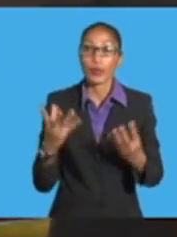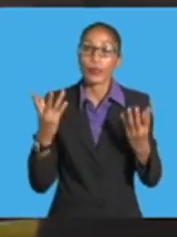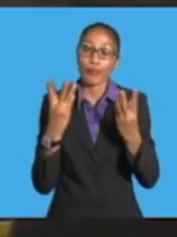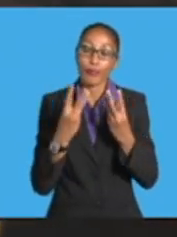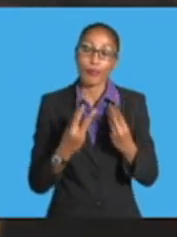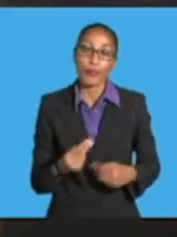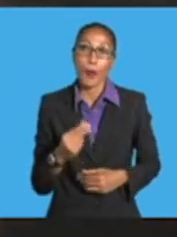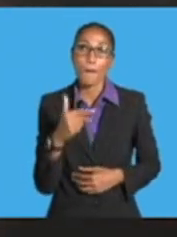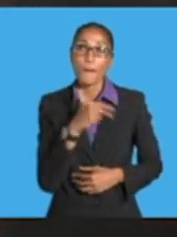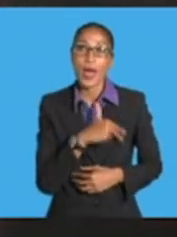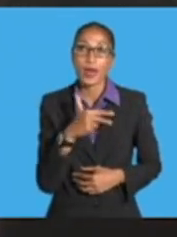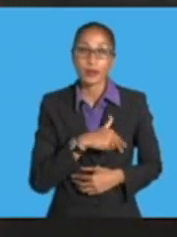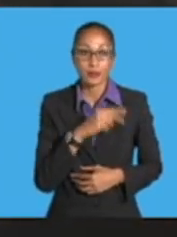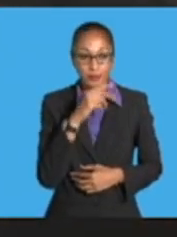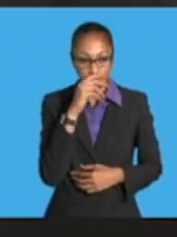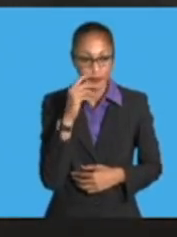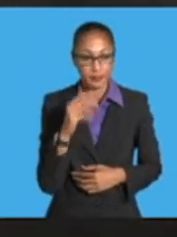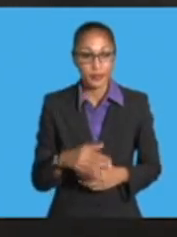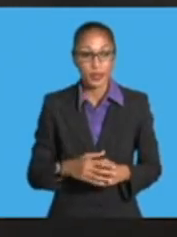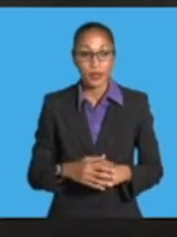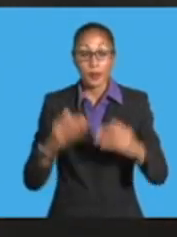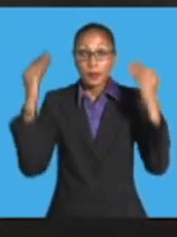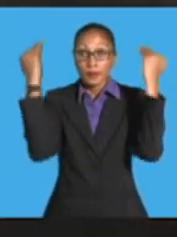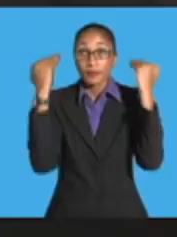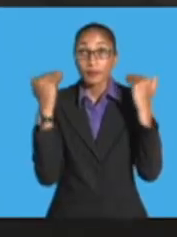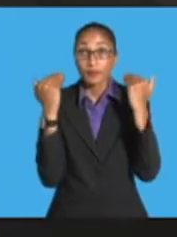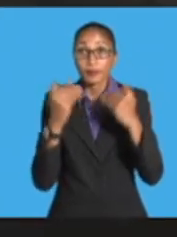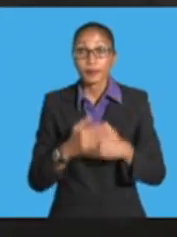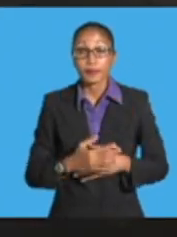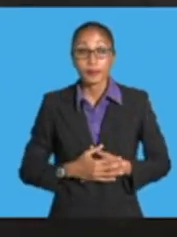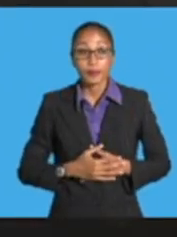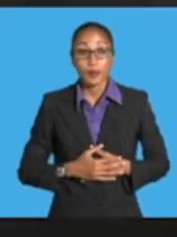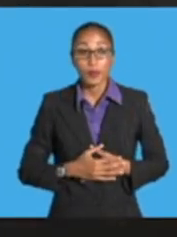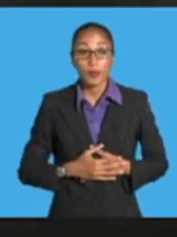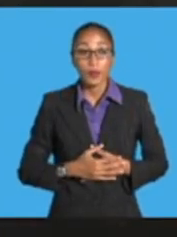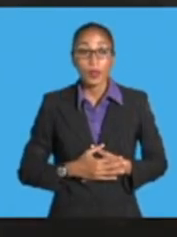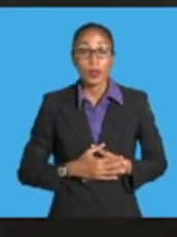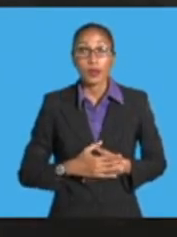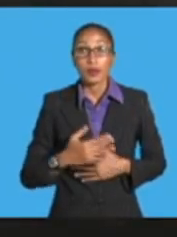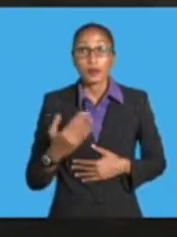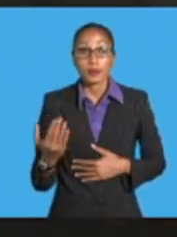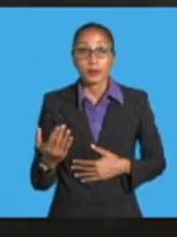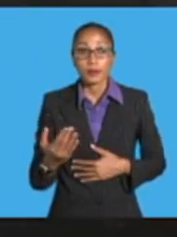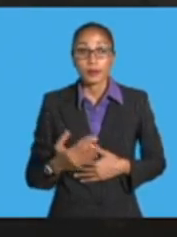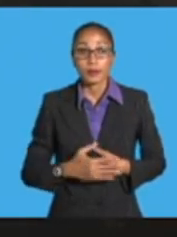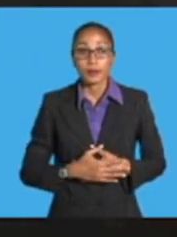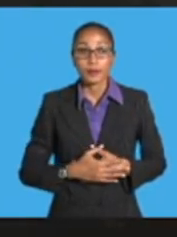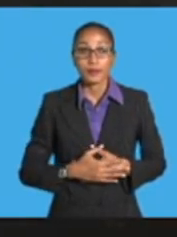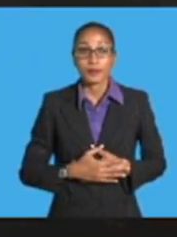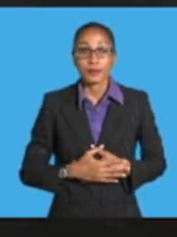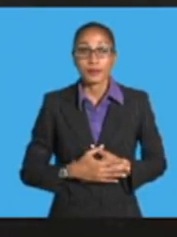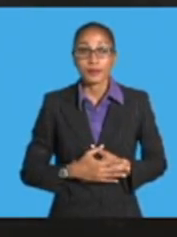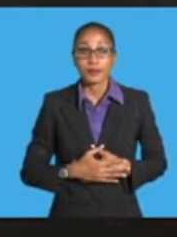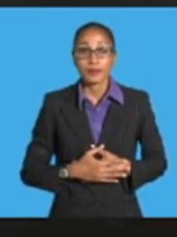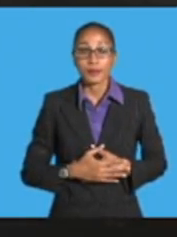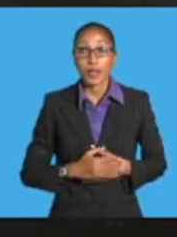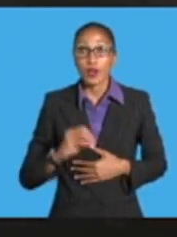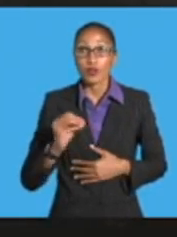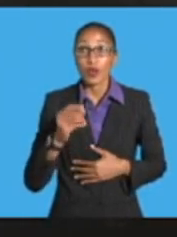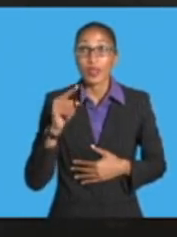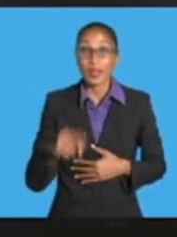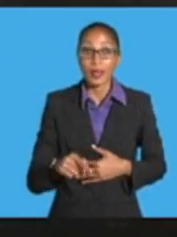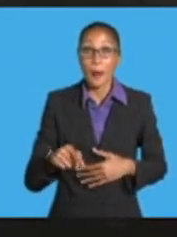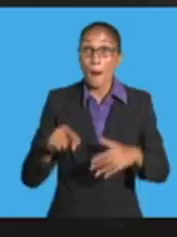Thank you so much. Madam Speaker, I ask the honorable members to actively involve in saving the nation's populace so that the process